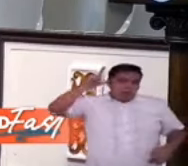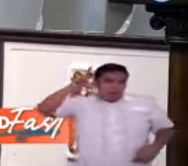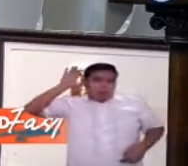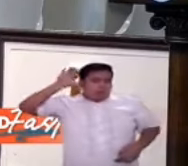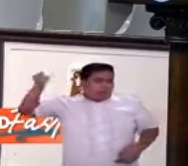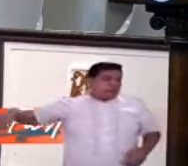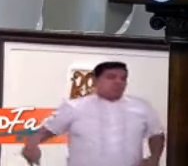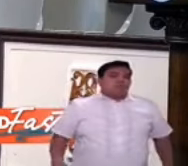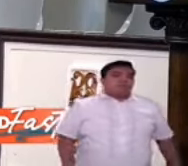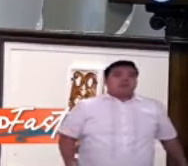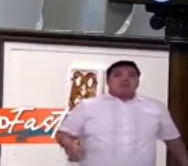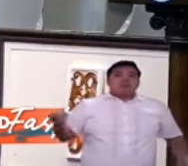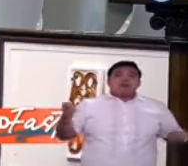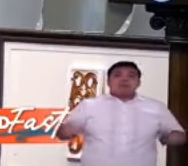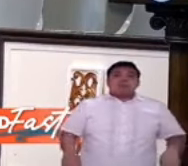ba, wala na ba?